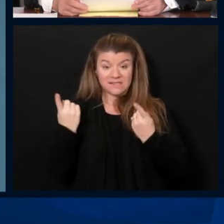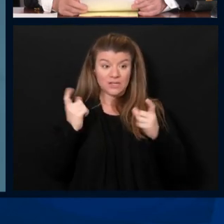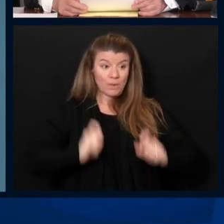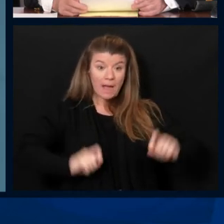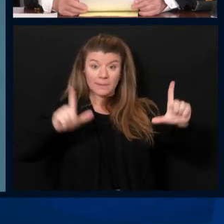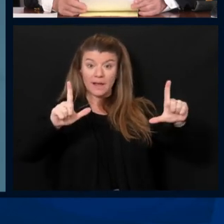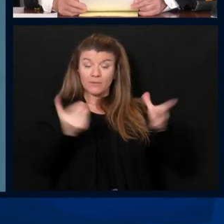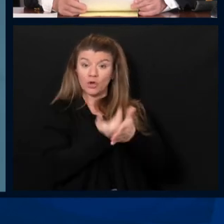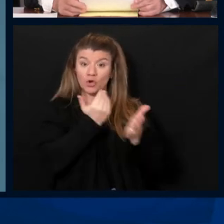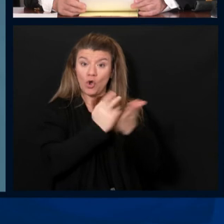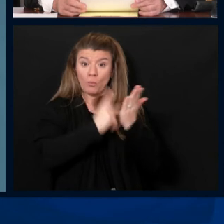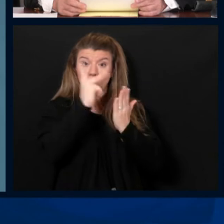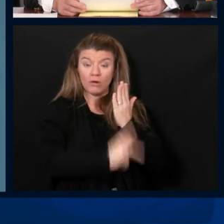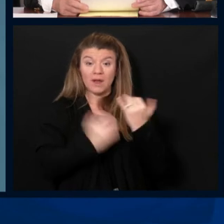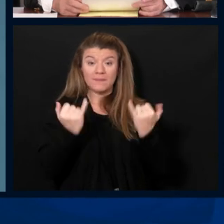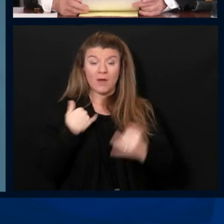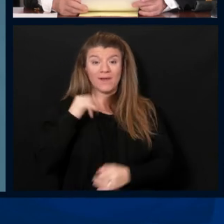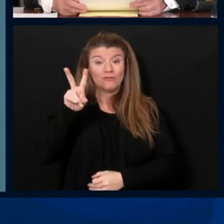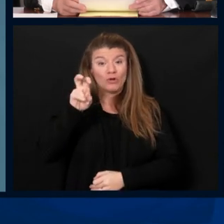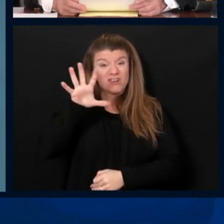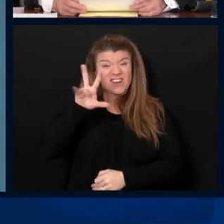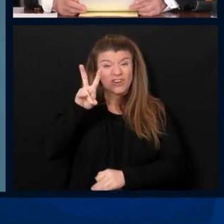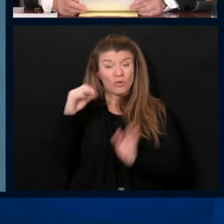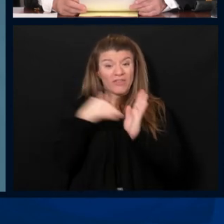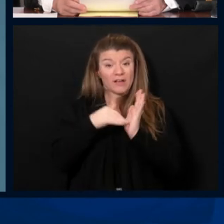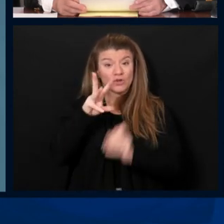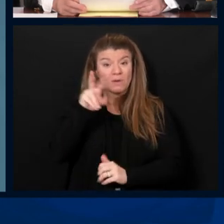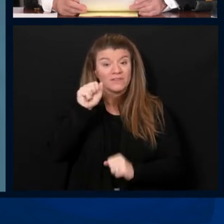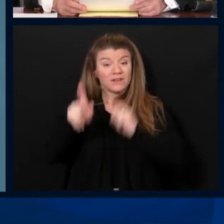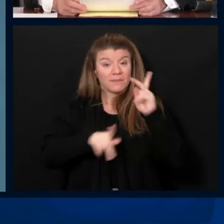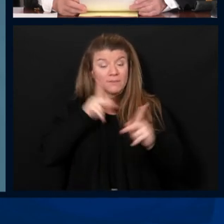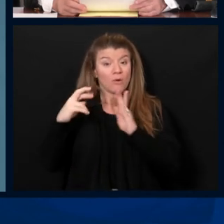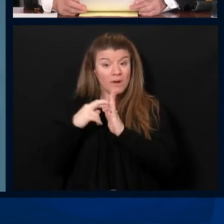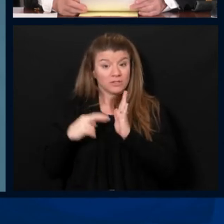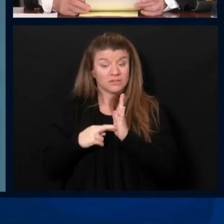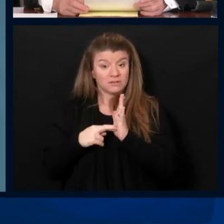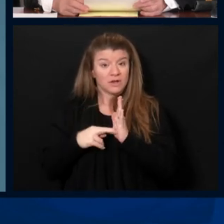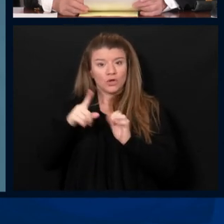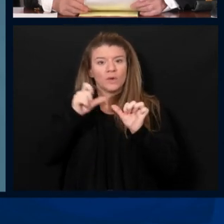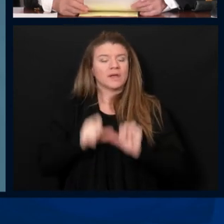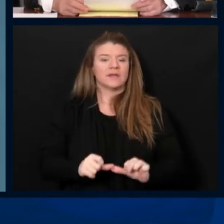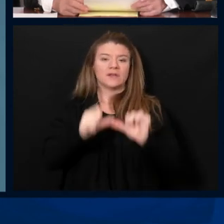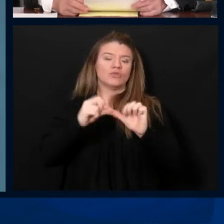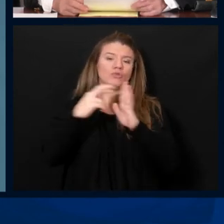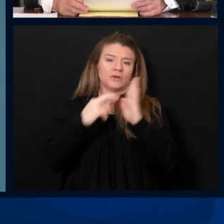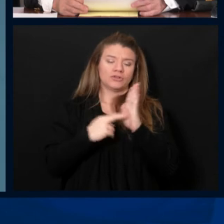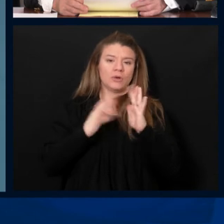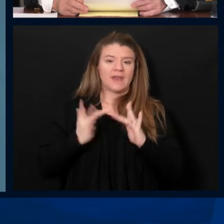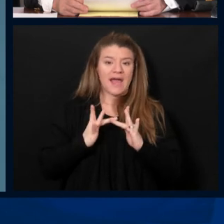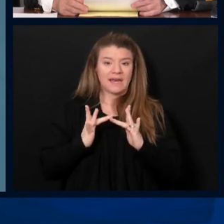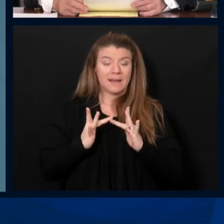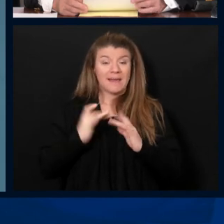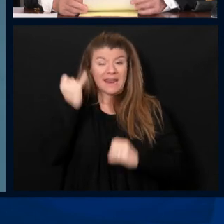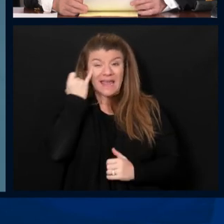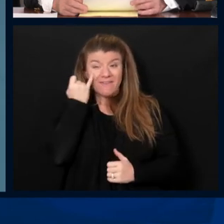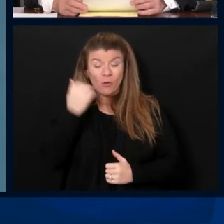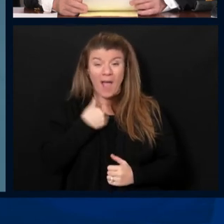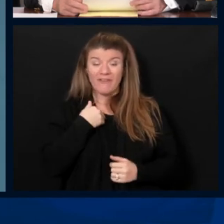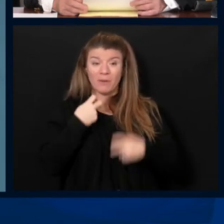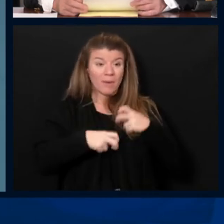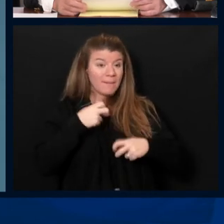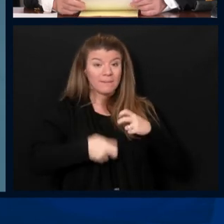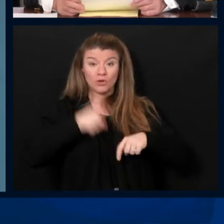have registered 252,000 West Virginians. And you can continue to register online, but if you have trouble and can't do